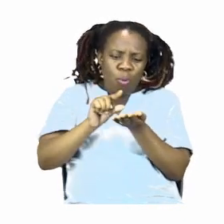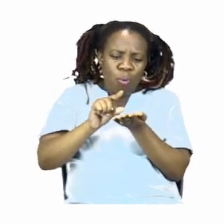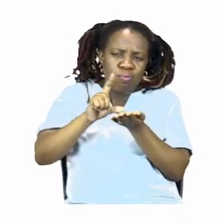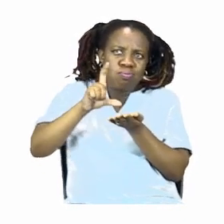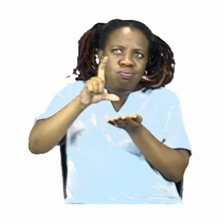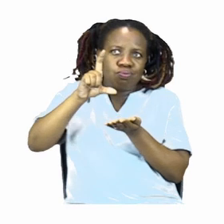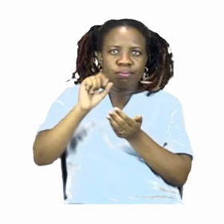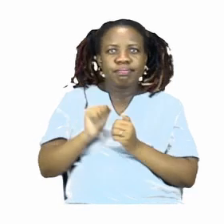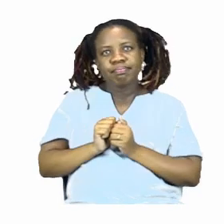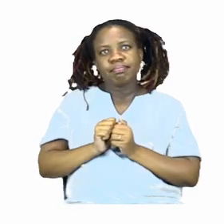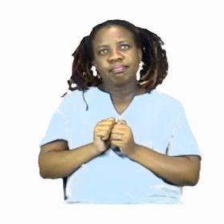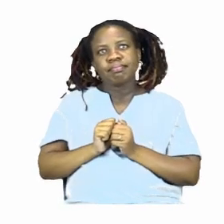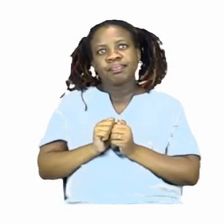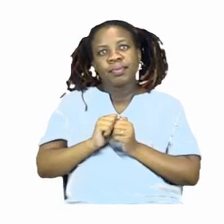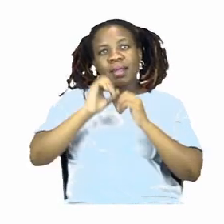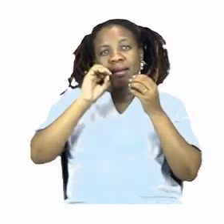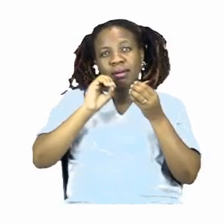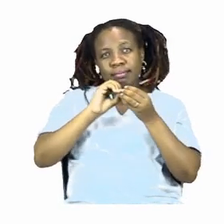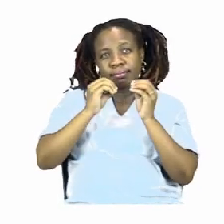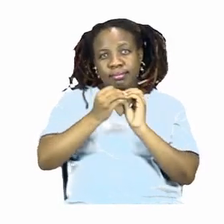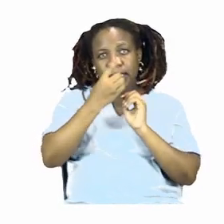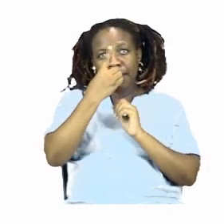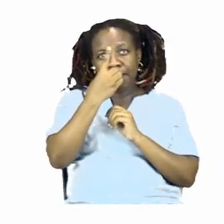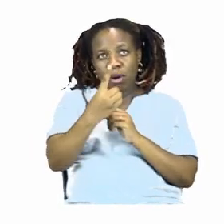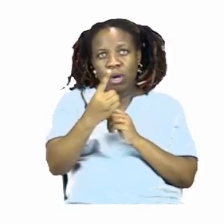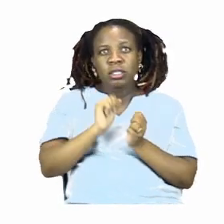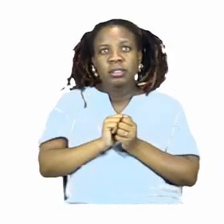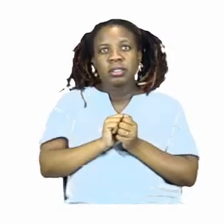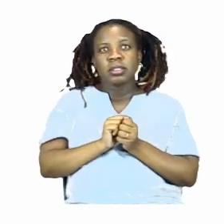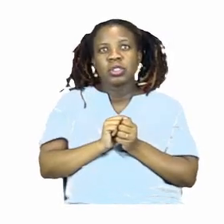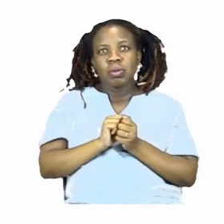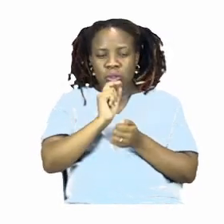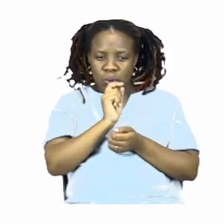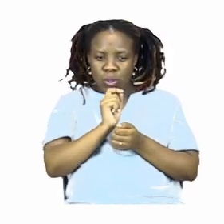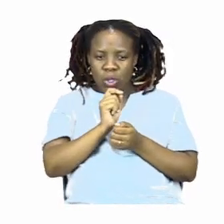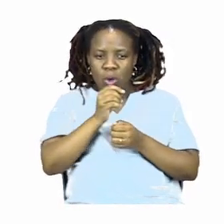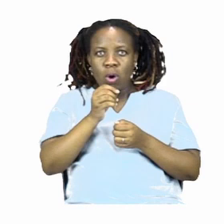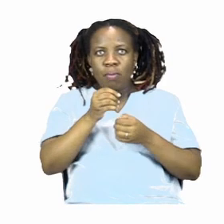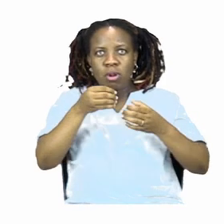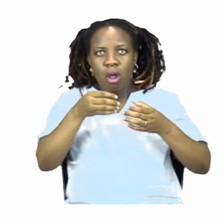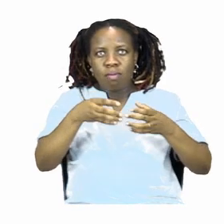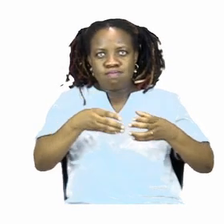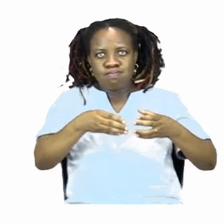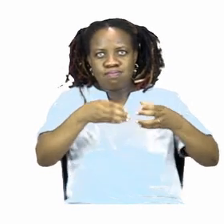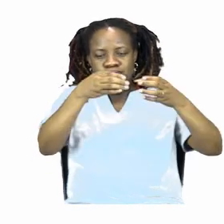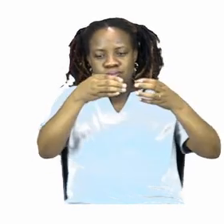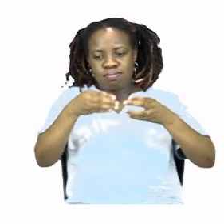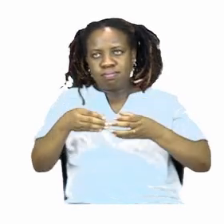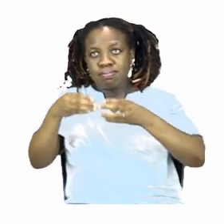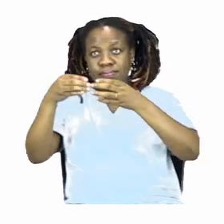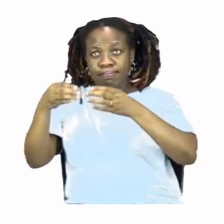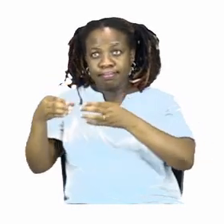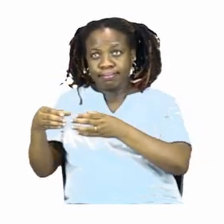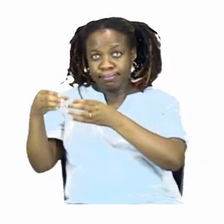record the capacity filled in the bottles below. Now remember, boys and girls, when we talk